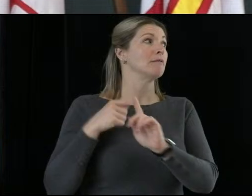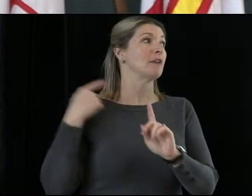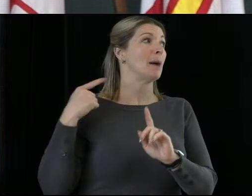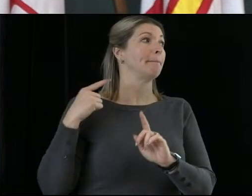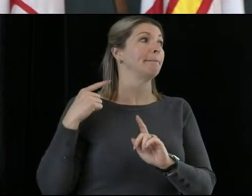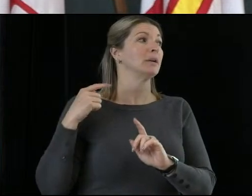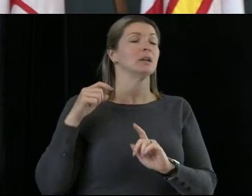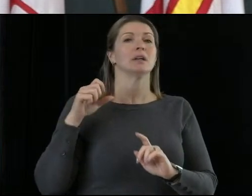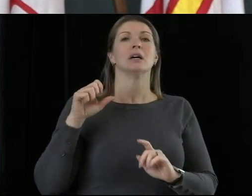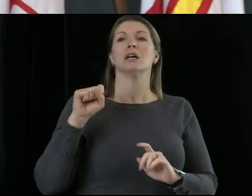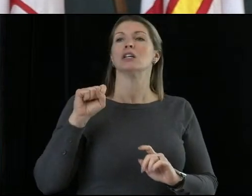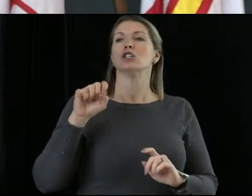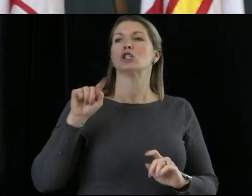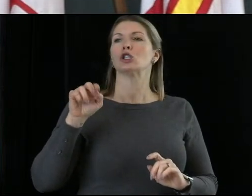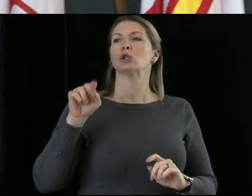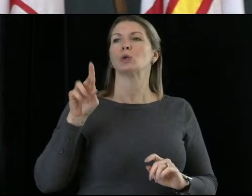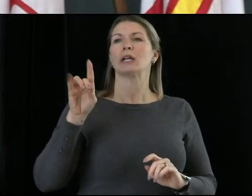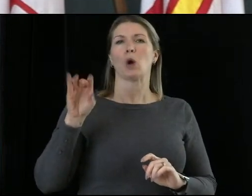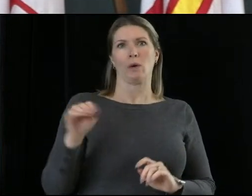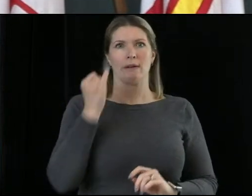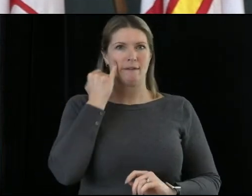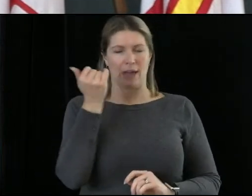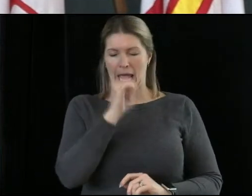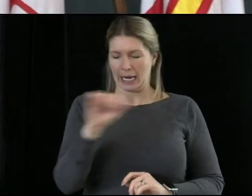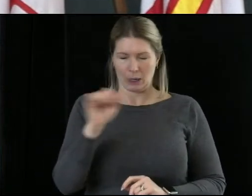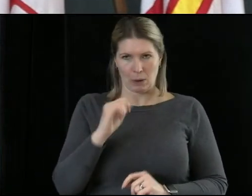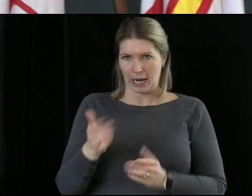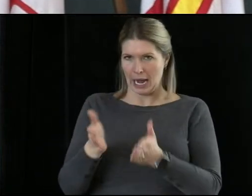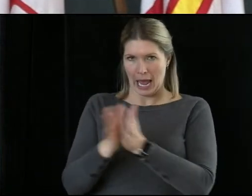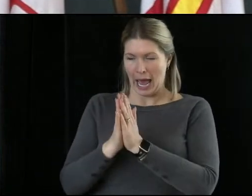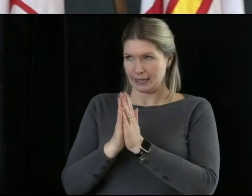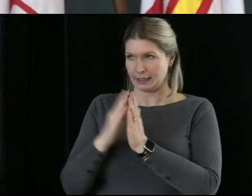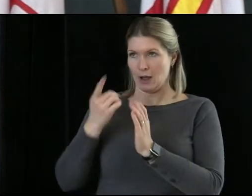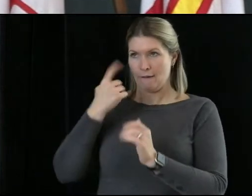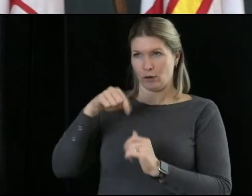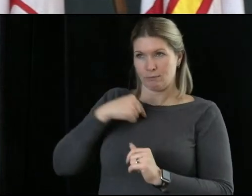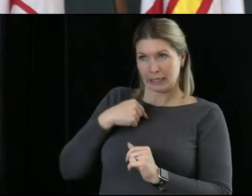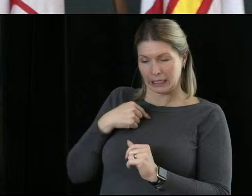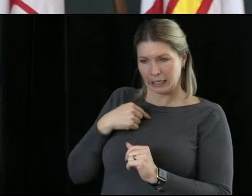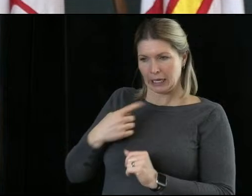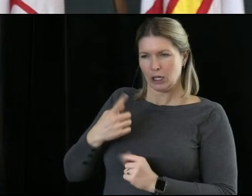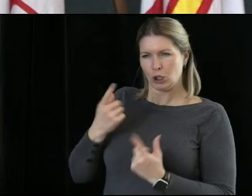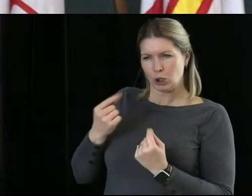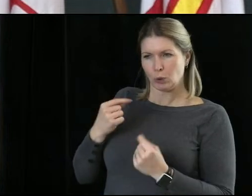Just so you know, if anyone approaches me about Courtney wants to do something, I'm always suspicious. I'm always